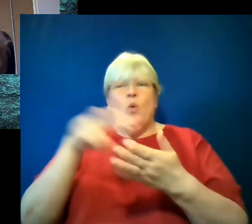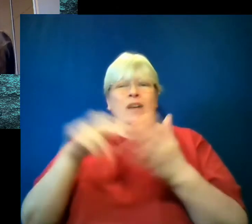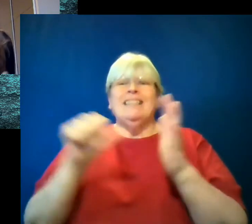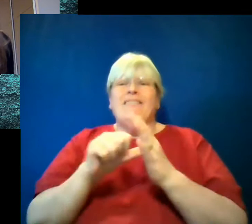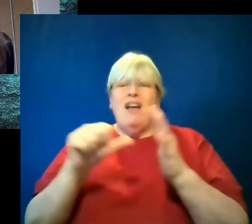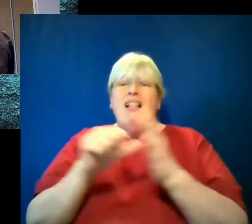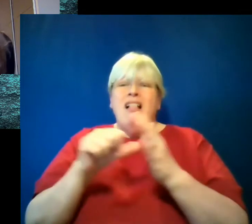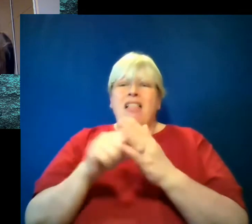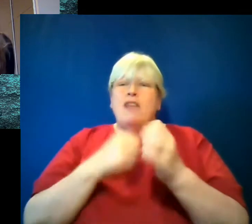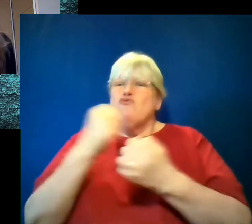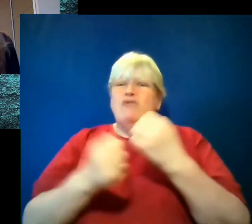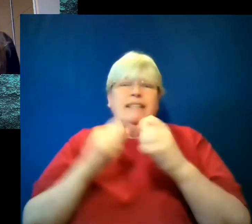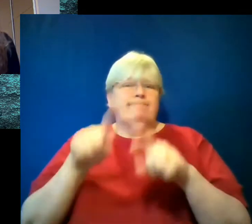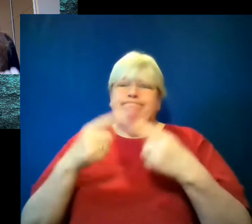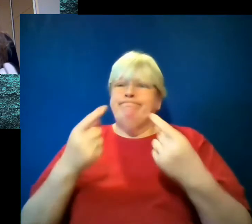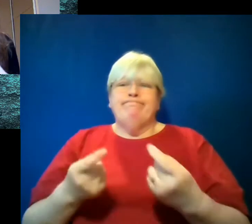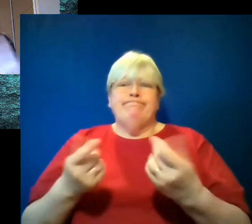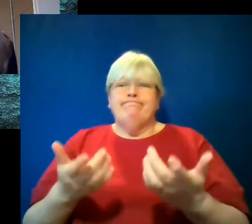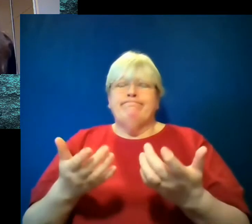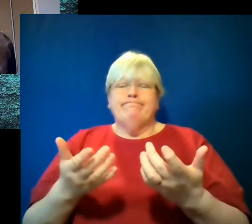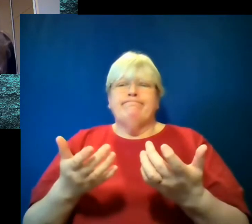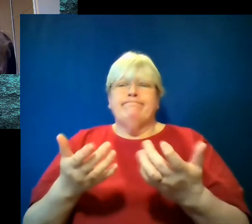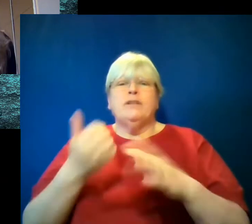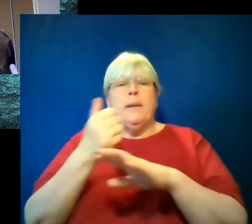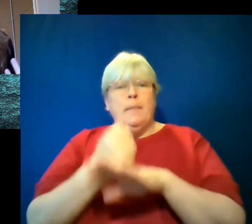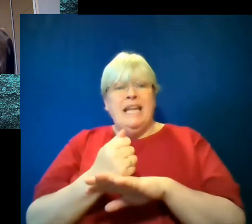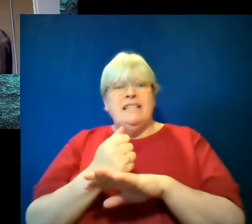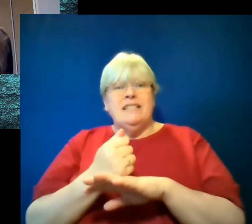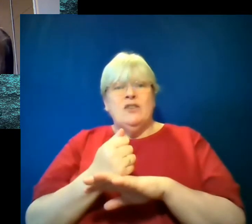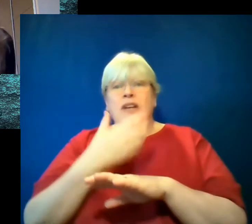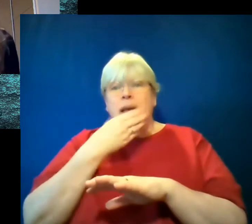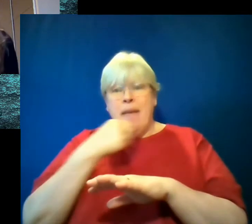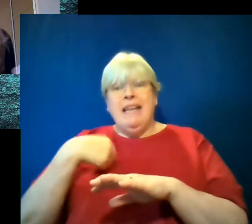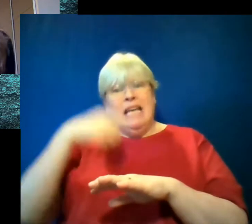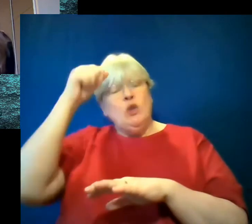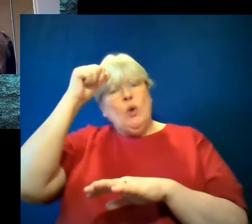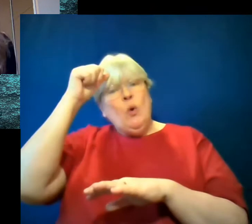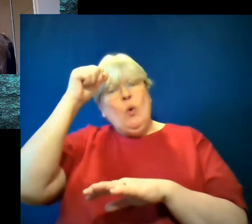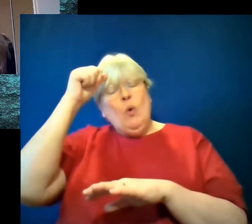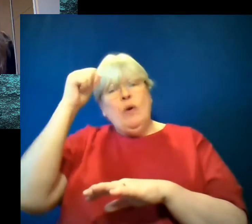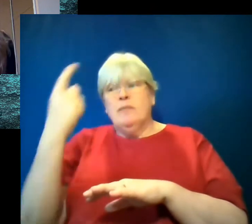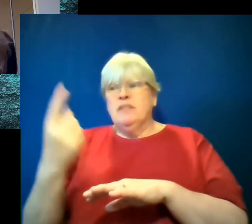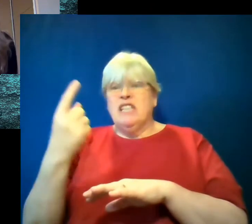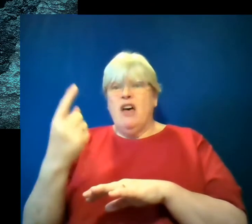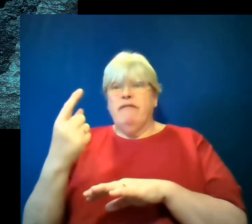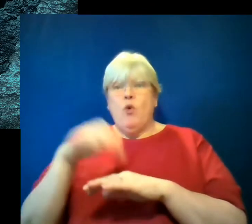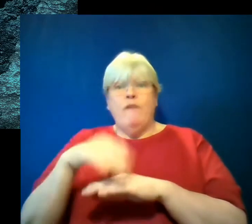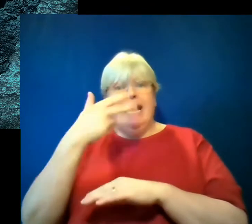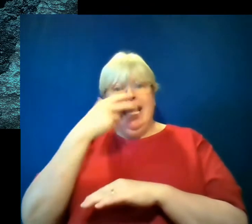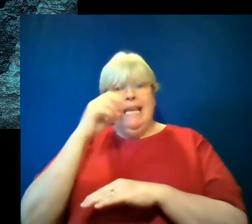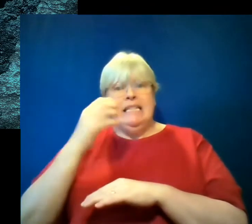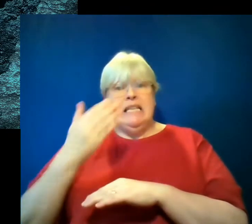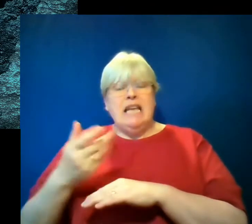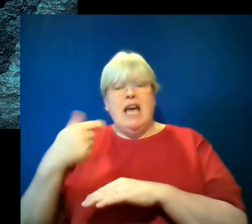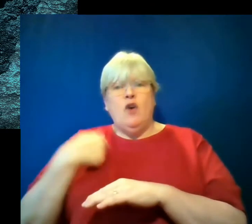harder and running is much harder. That's based on a man I know who is in his 80s now, who grew up with a